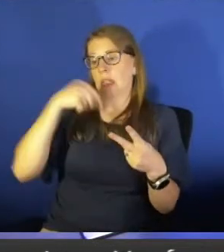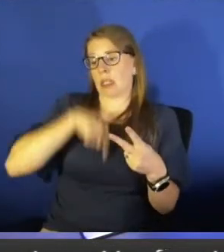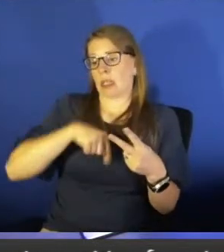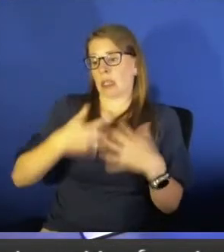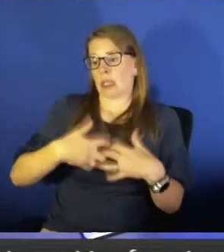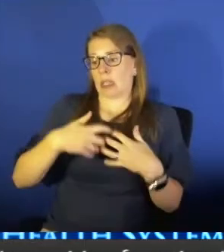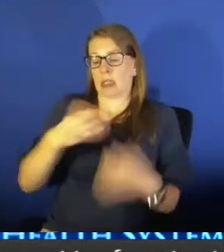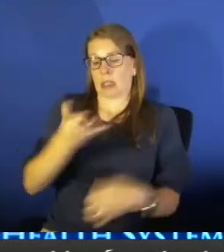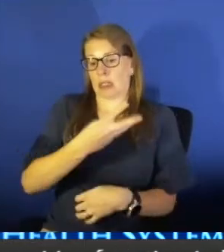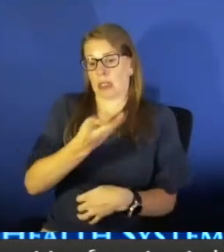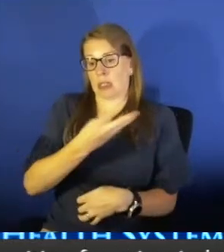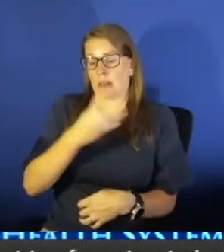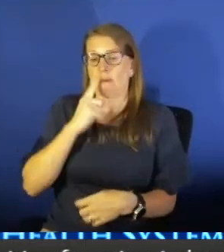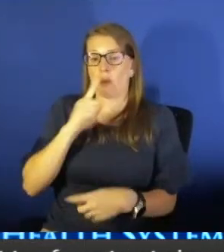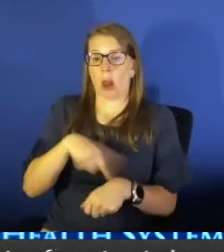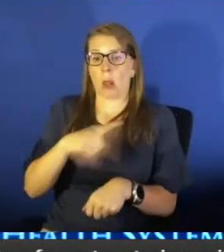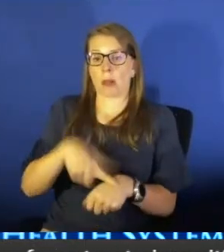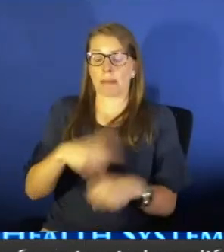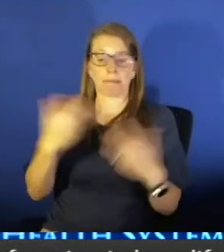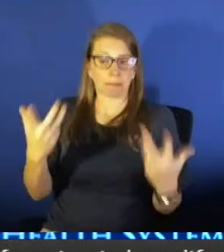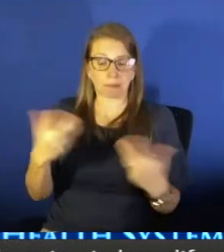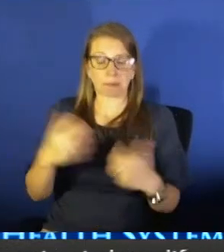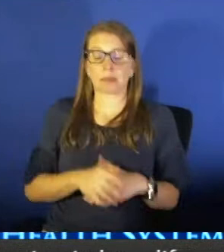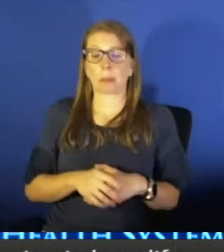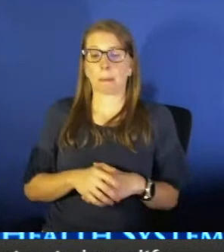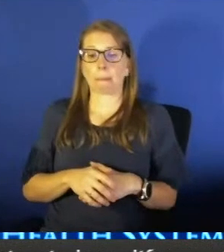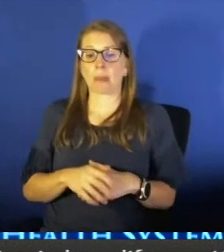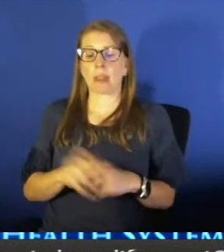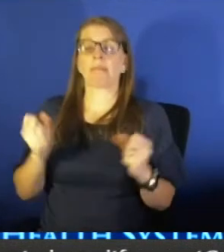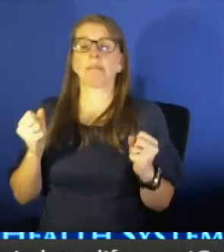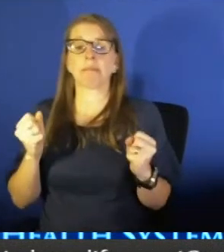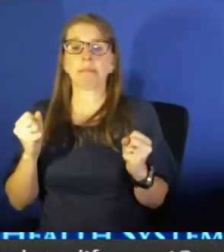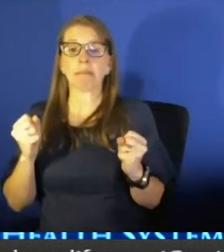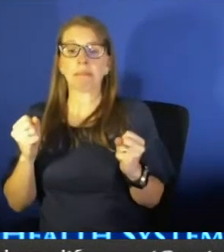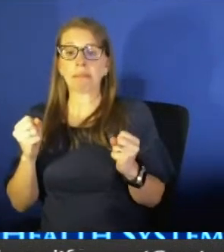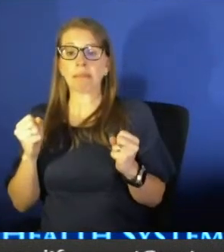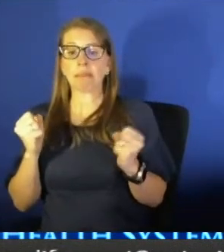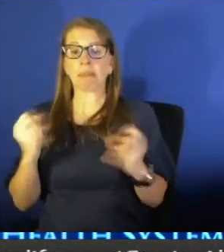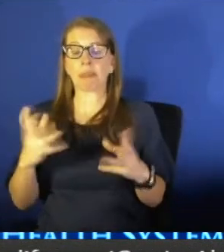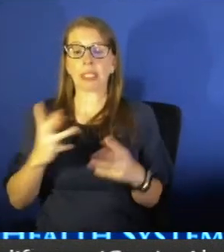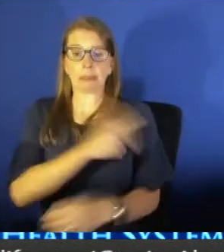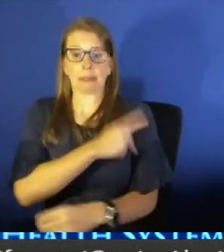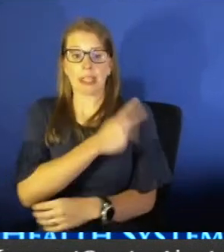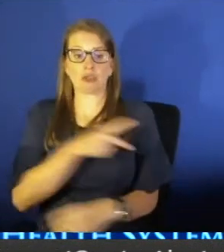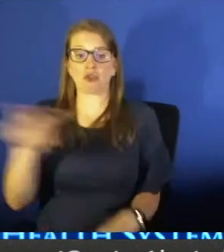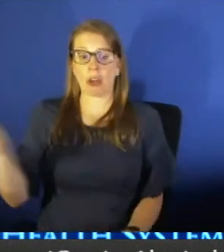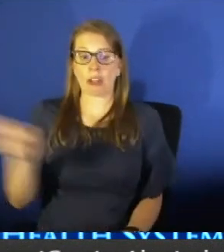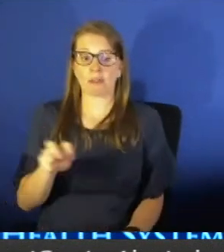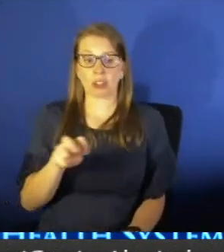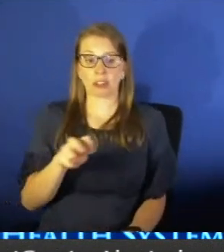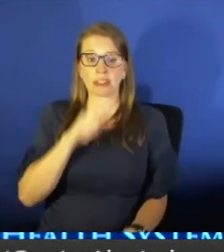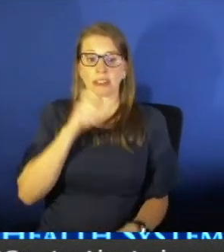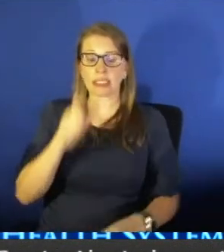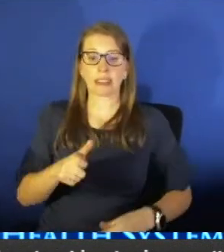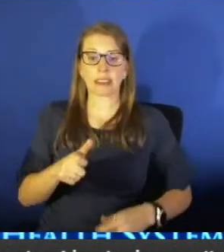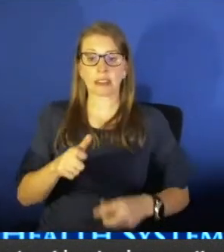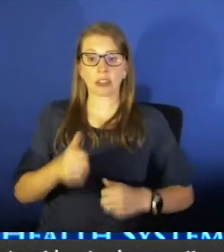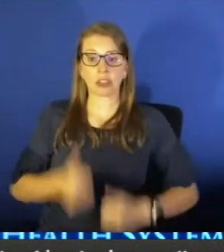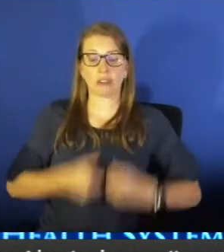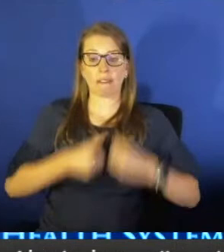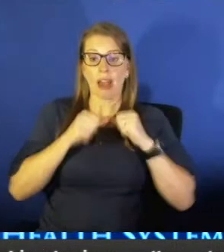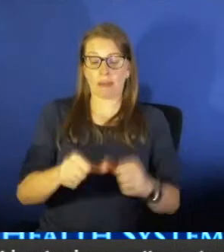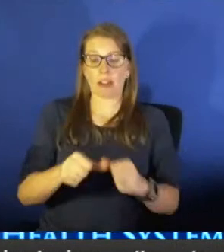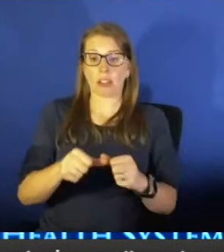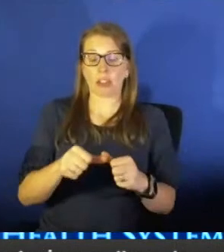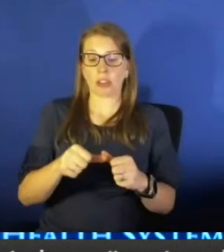unique? So there were a couple of things. We had a number of patients, that were transferred in that, quite honestly, didn't survive the transfer. They were on such high levels